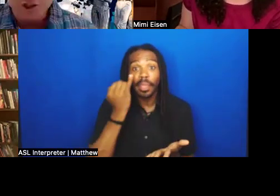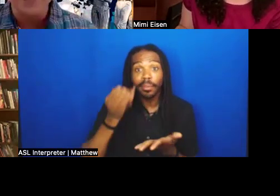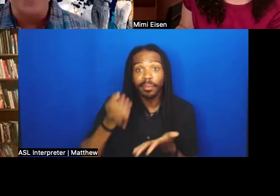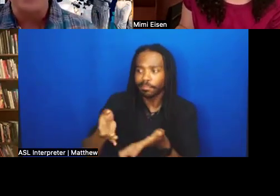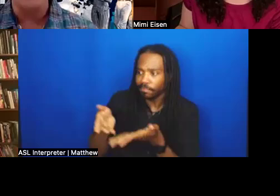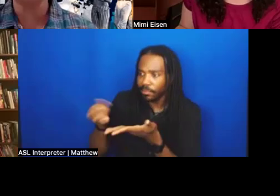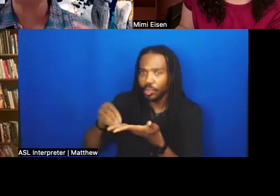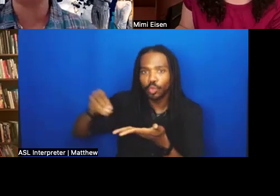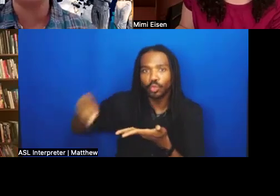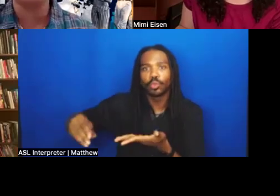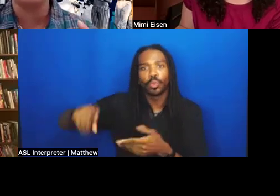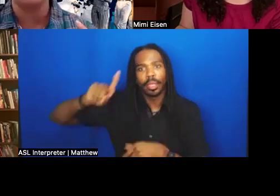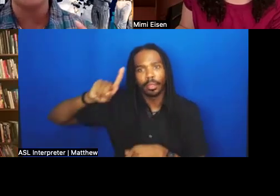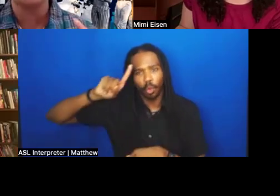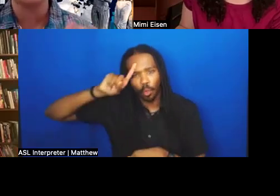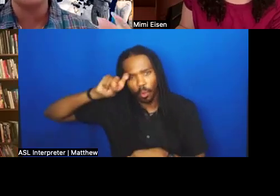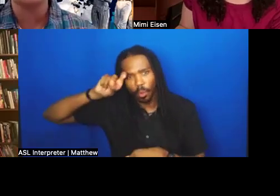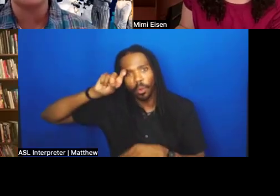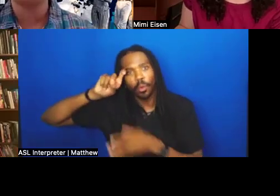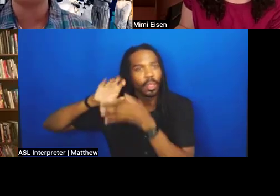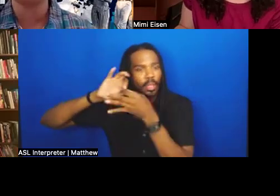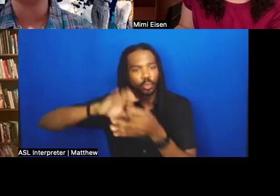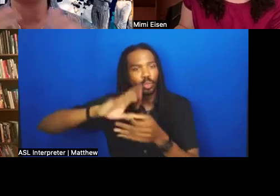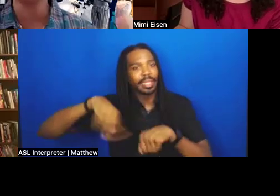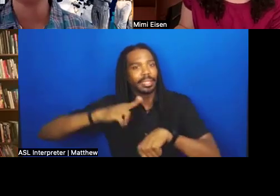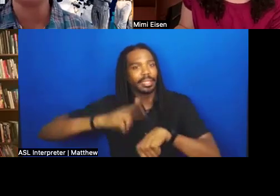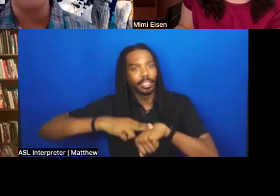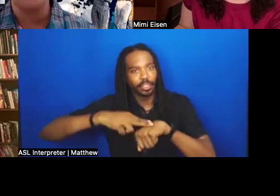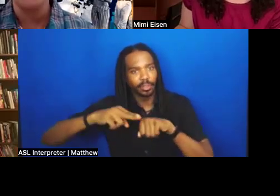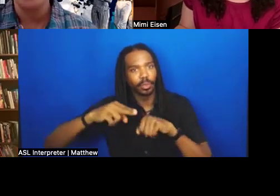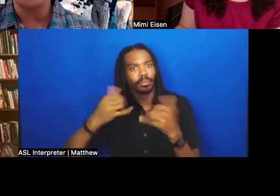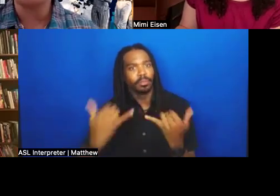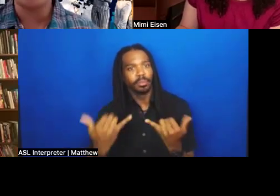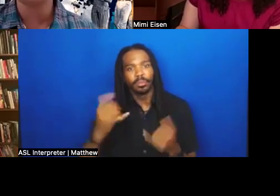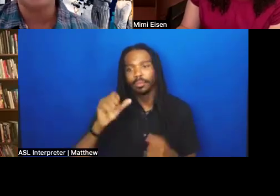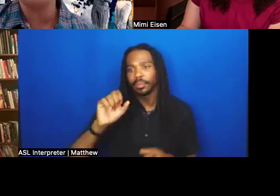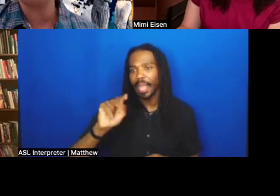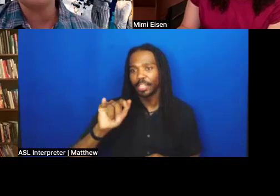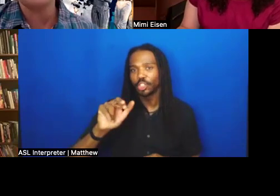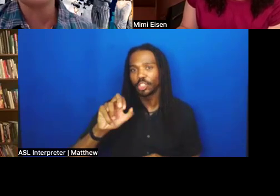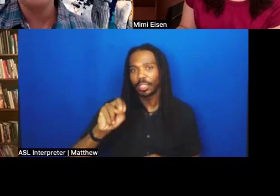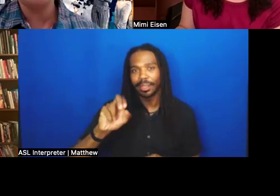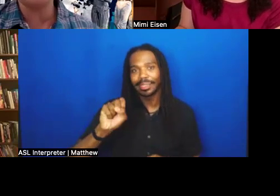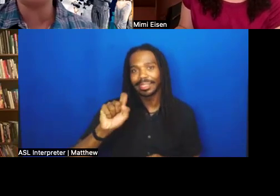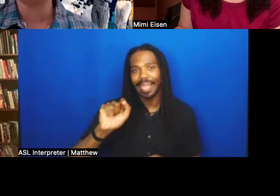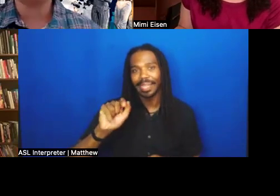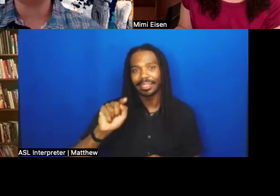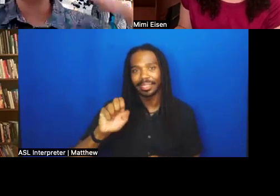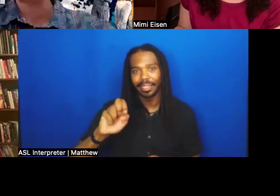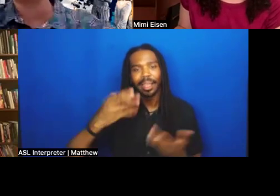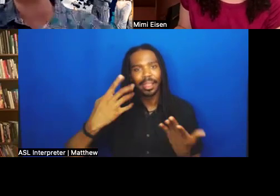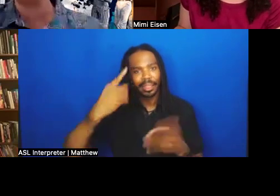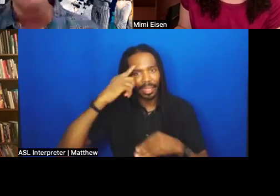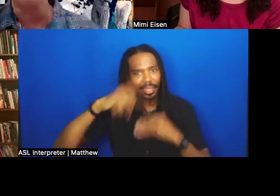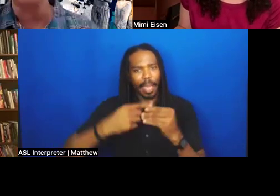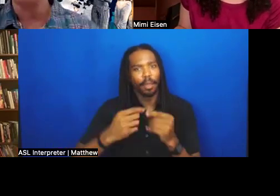nation state, especially an ethno-nationalist nation state, and think about the dangers of it across time and place would be another sort of like really